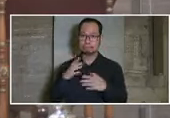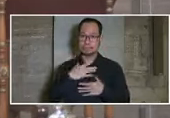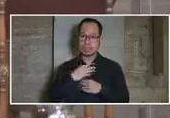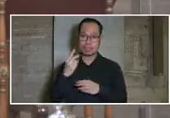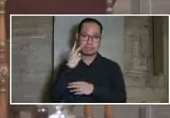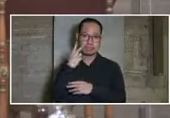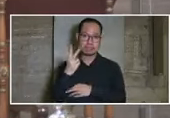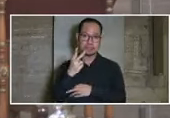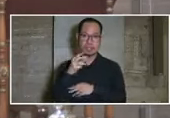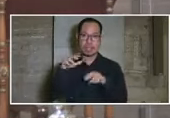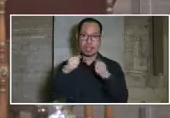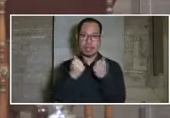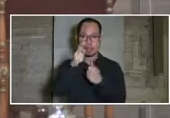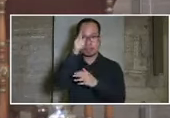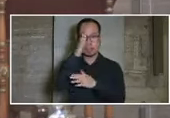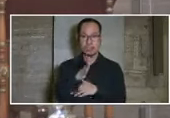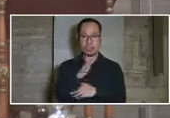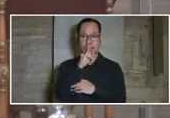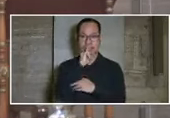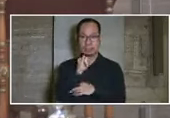how God is so